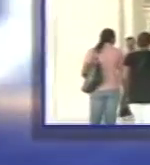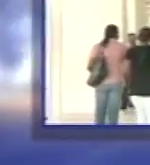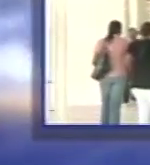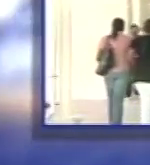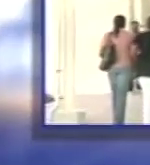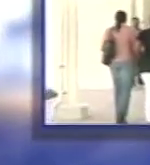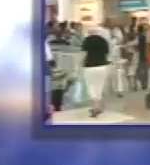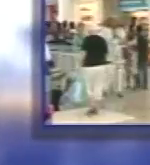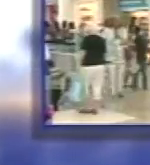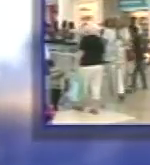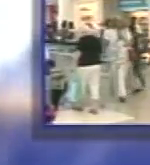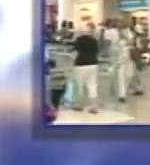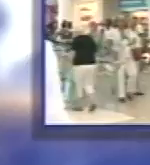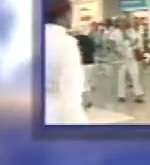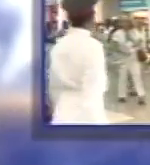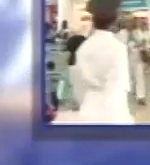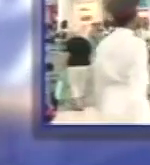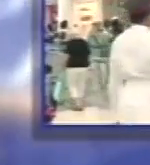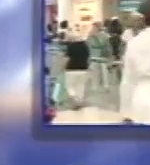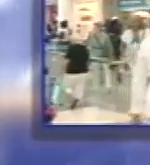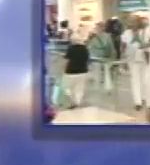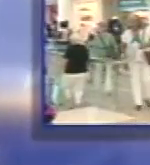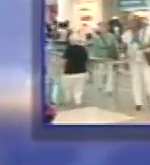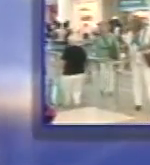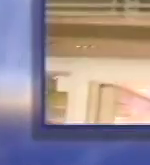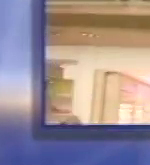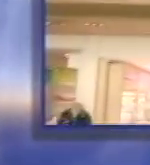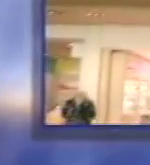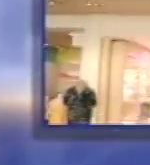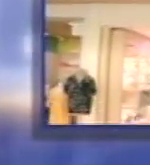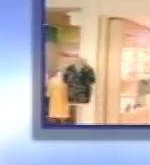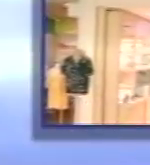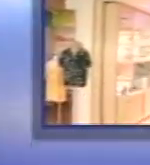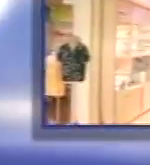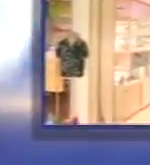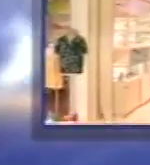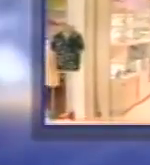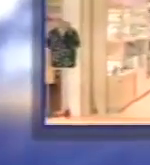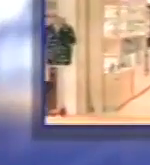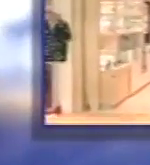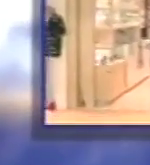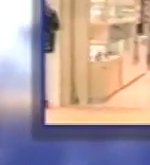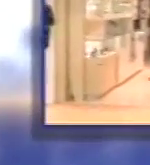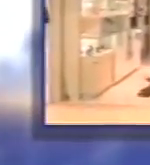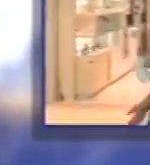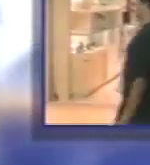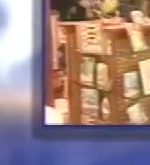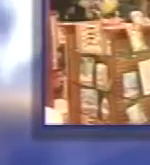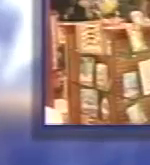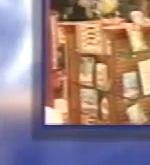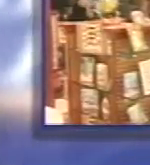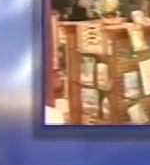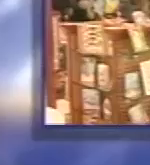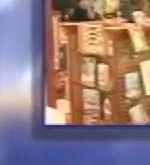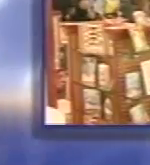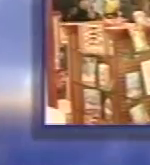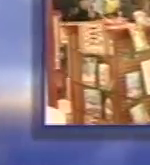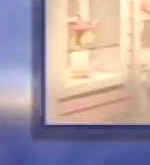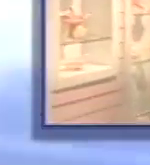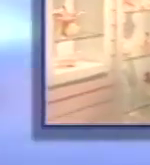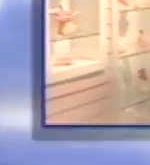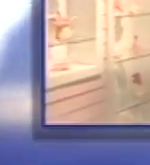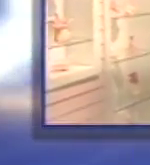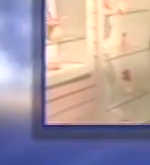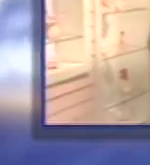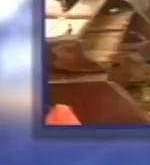of 4.05 out of 5. In a press release issued earlier this week, NAT officials indicated that quarterly surveys conducted by Airport